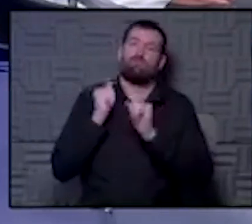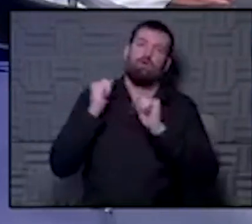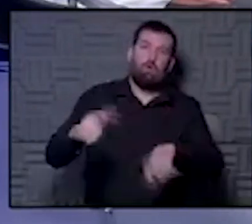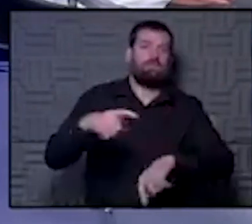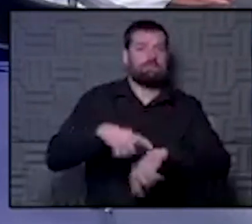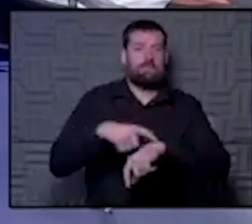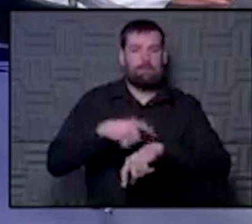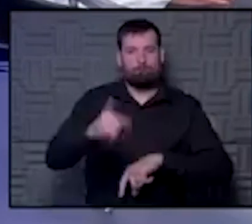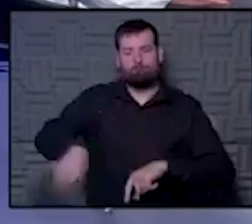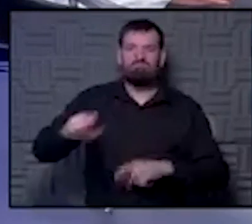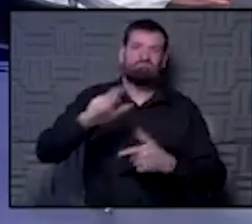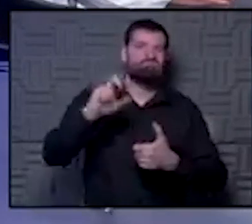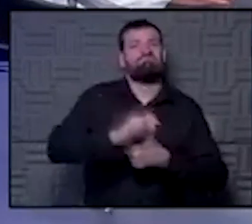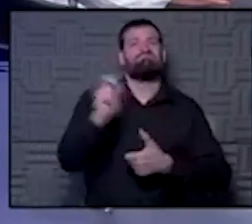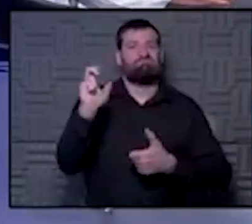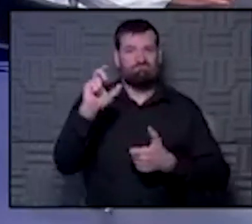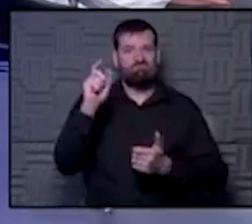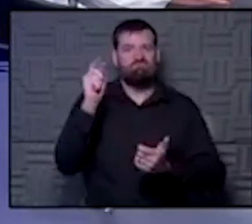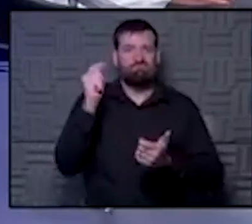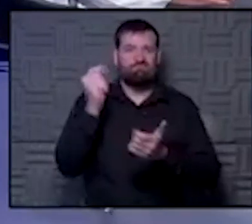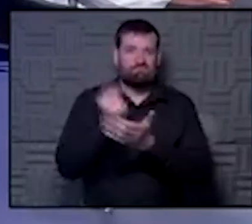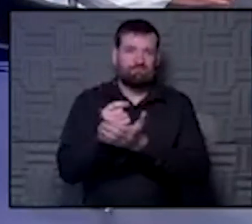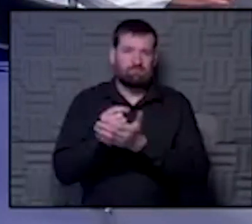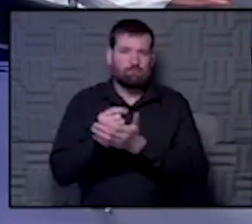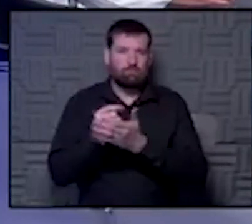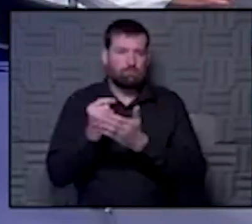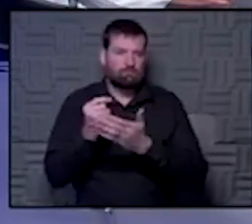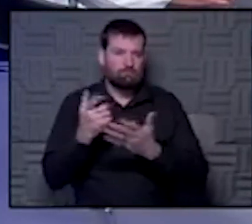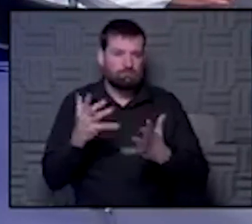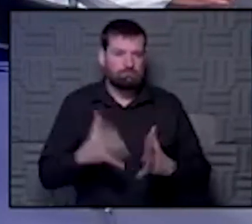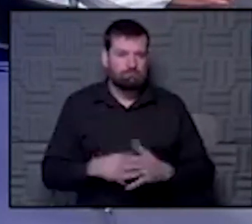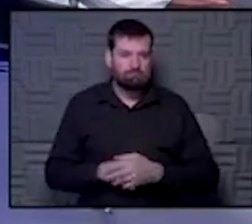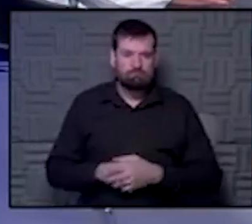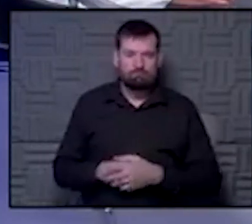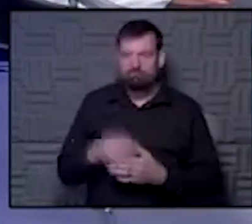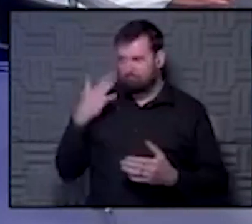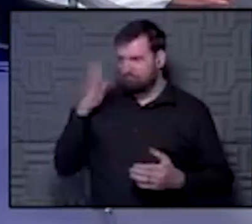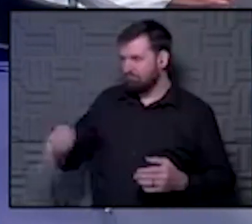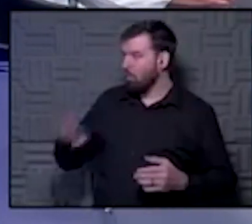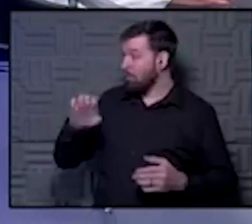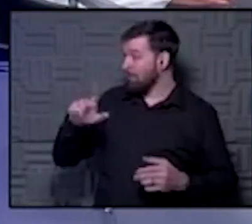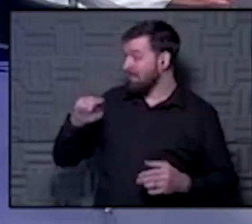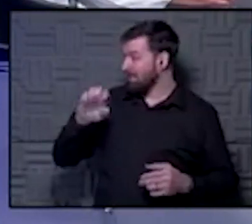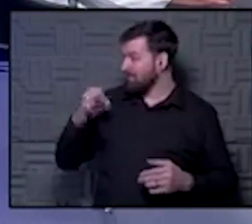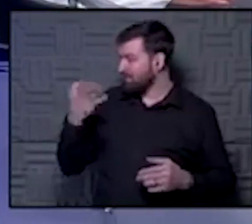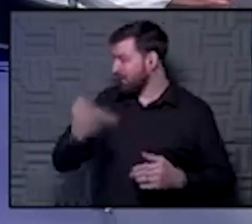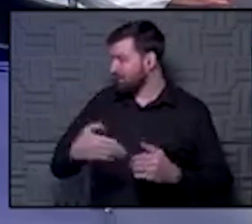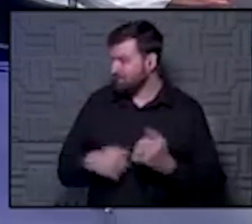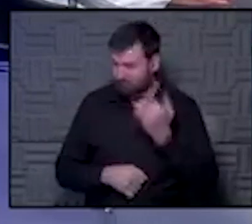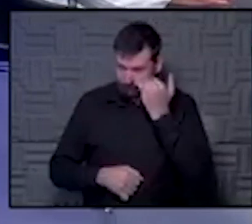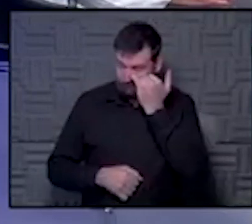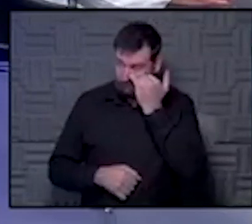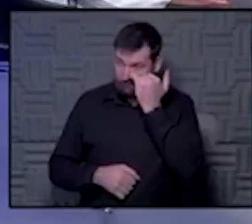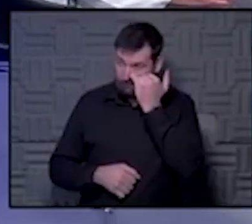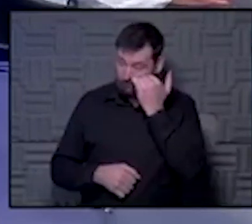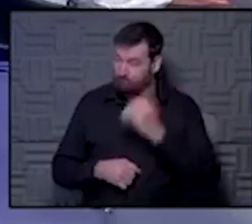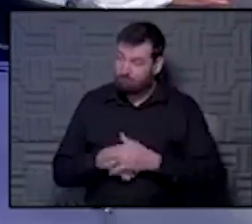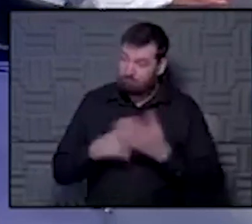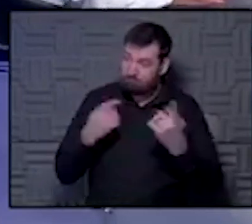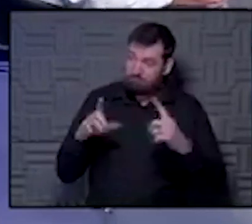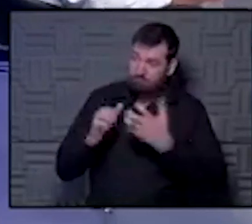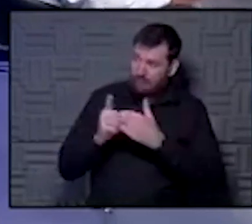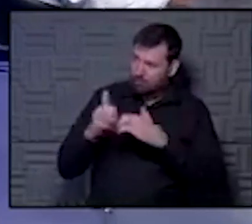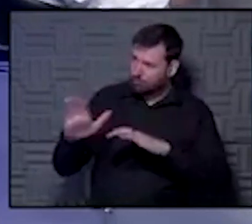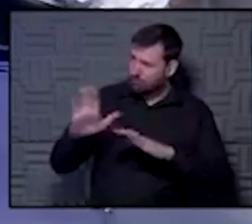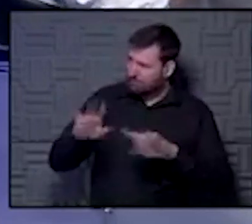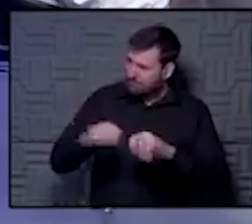time with these outstanding respiratory therapists, and I know Belete from that. So talk to us a little bit, Kyle, about what's going on the floors, how's the equipment,